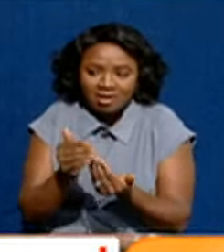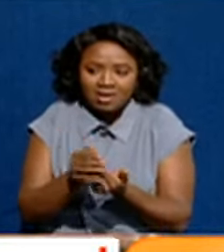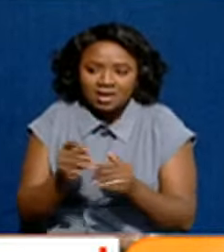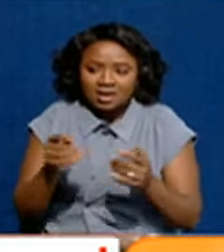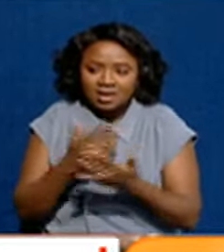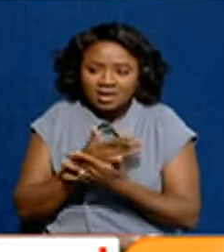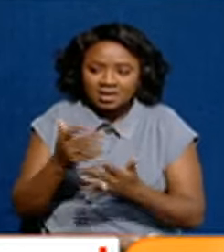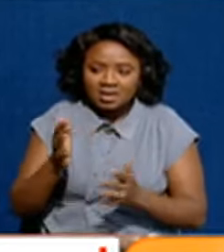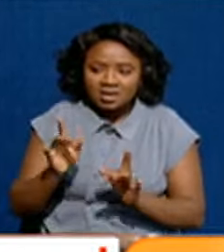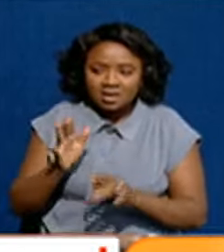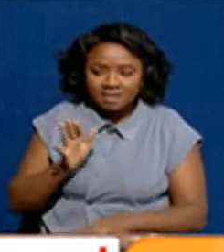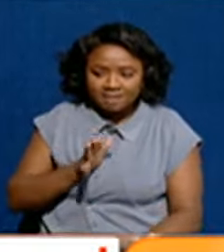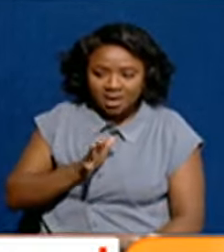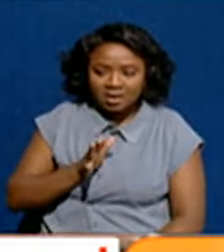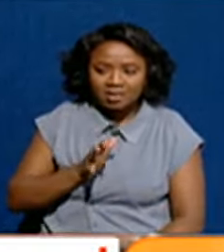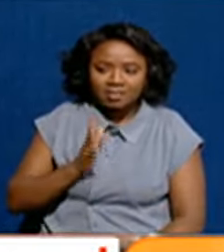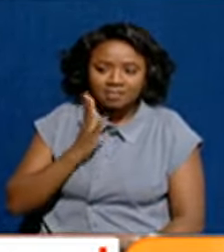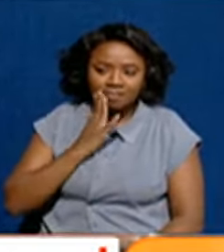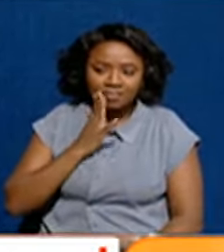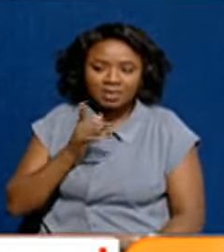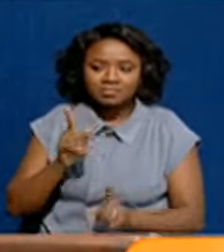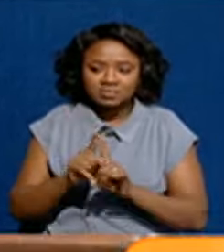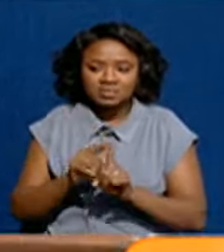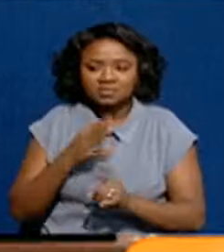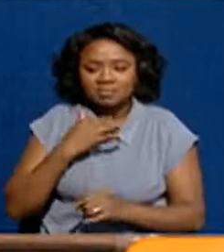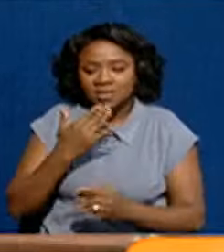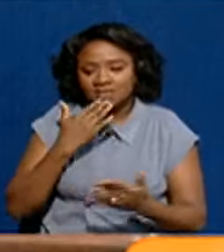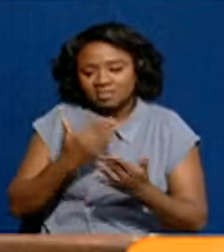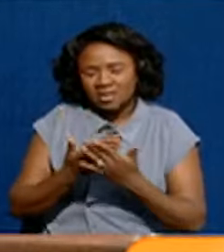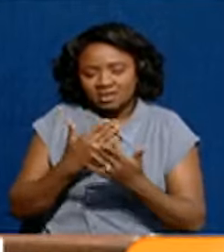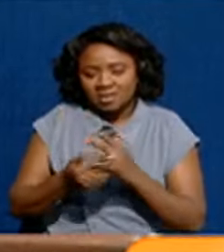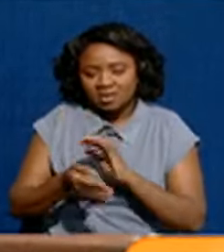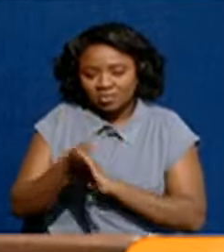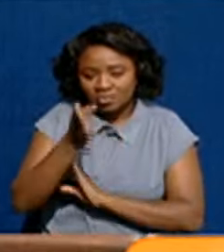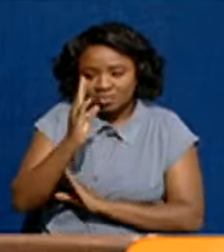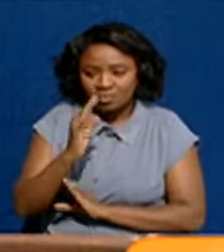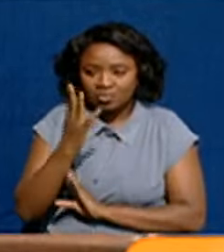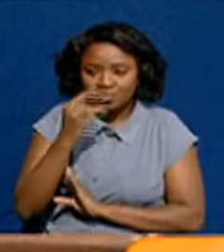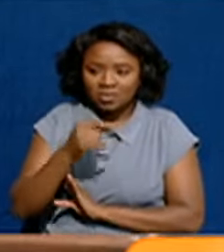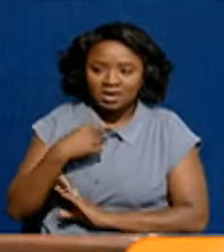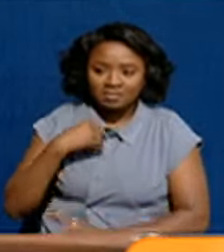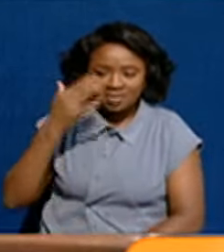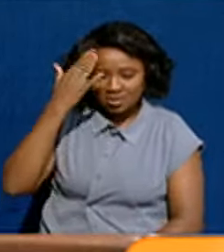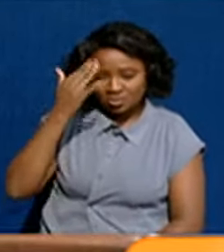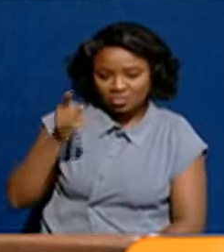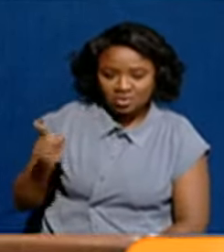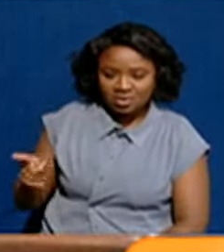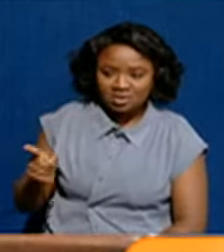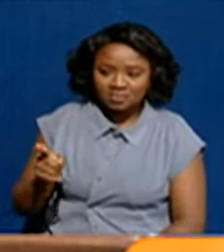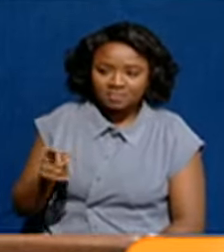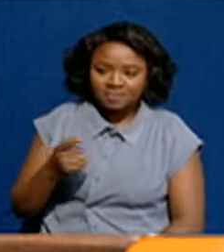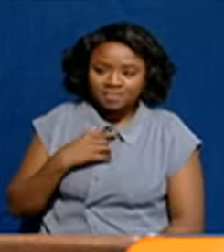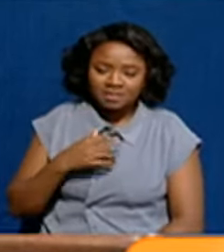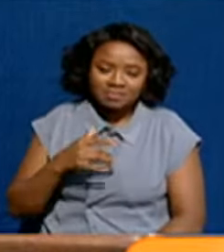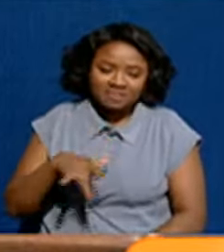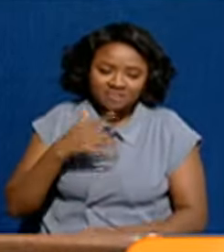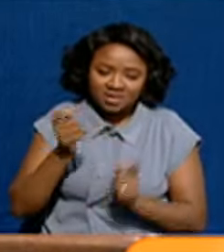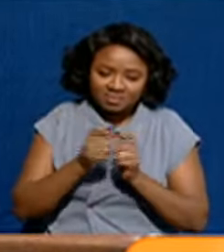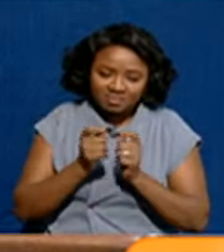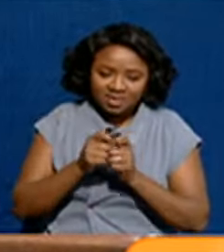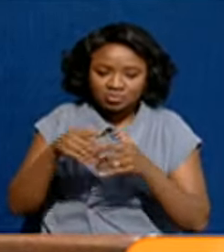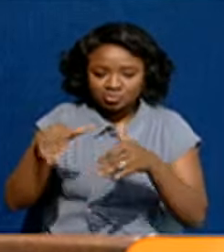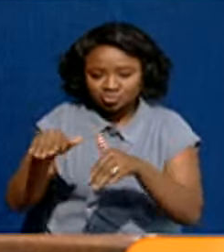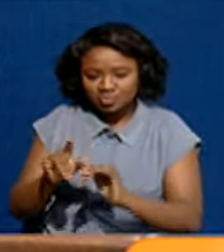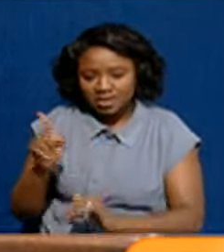for. And I thank God that I've known Michael for all that time. It's very, very difficult to say goodbye, Michael.